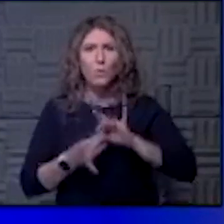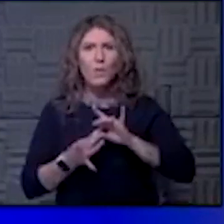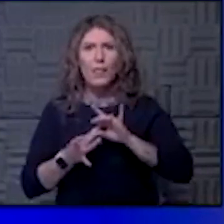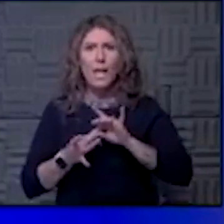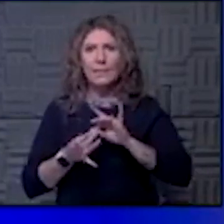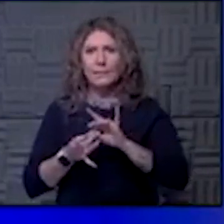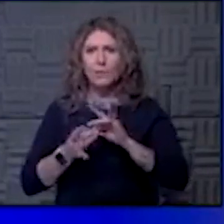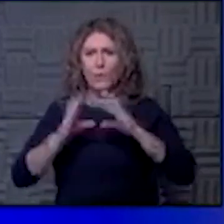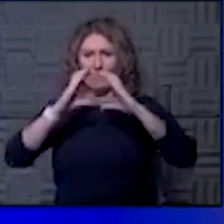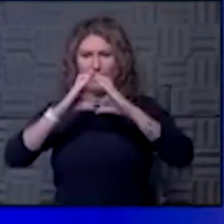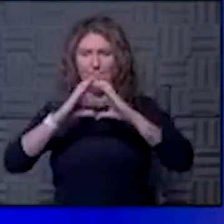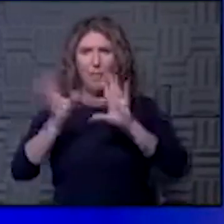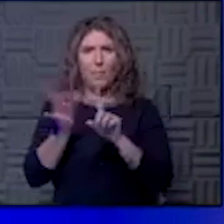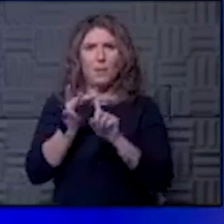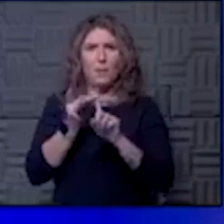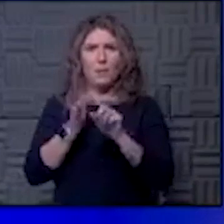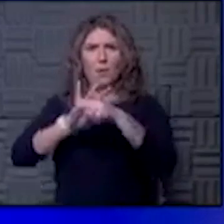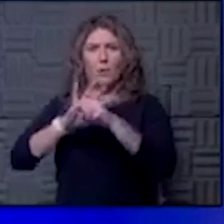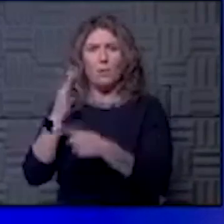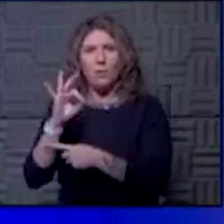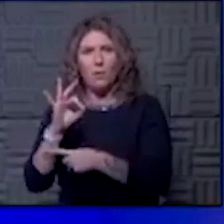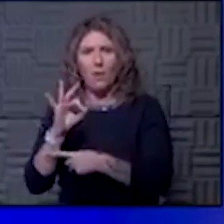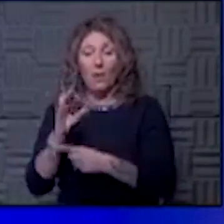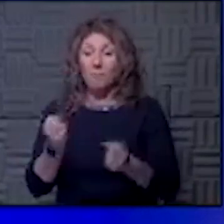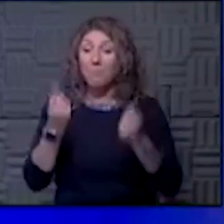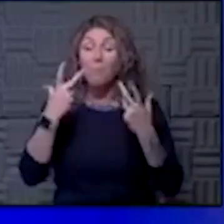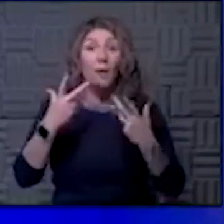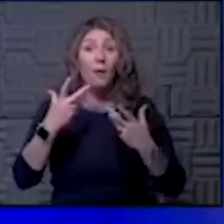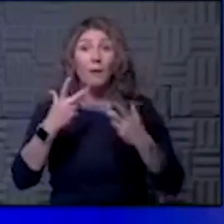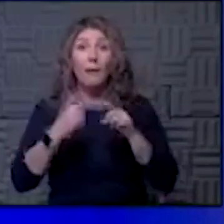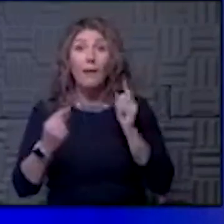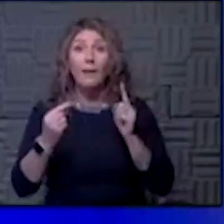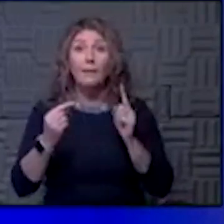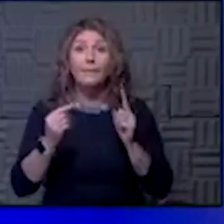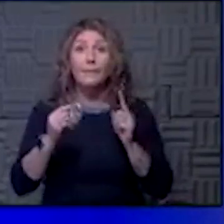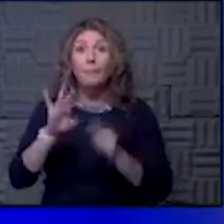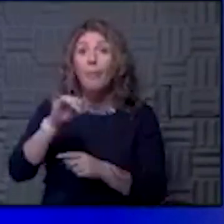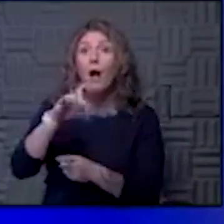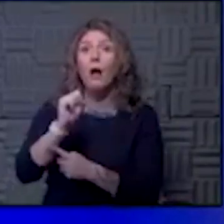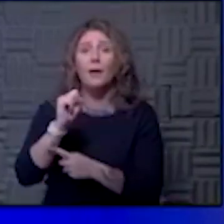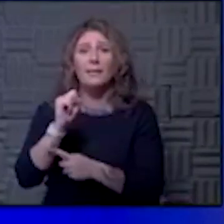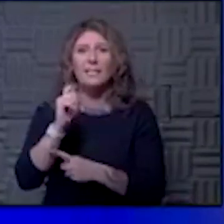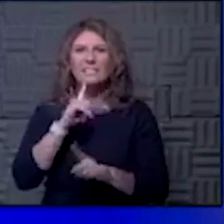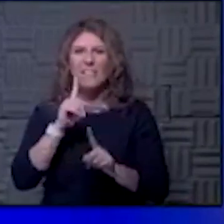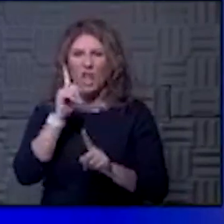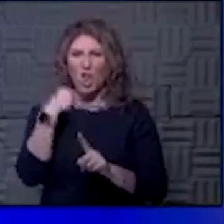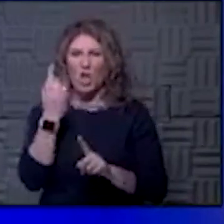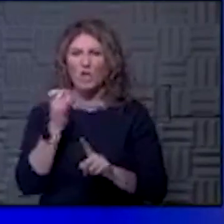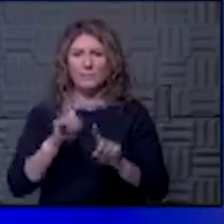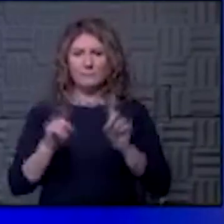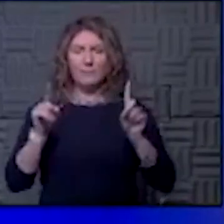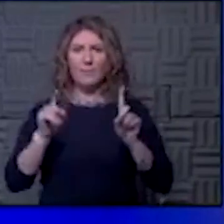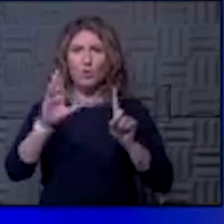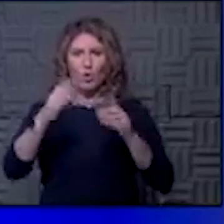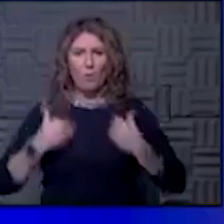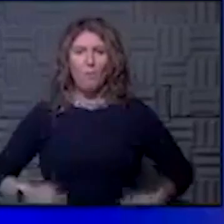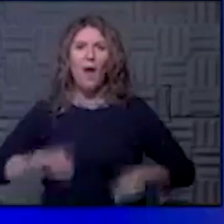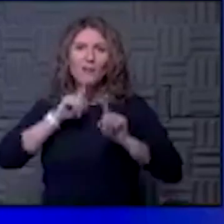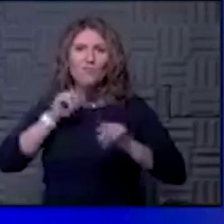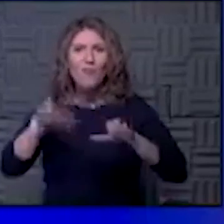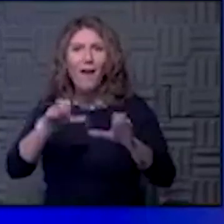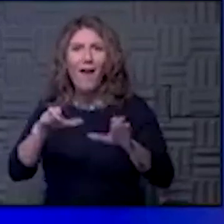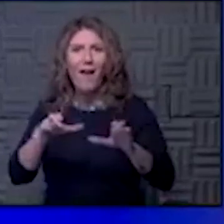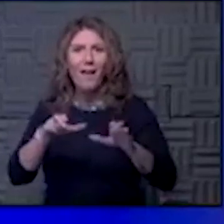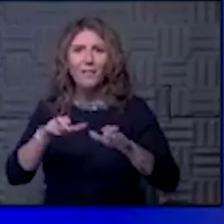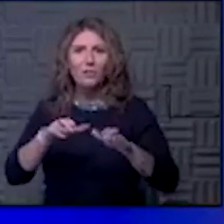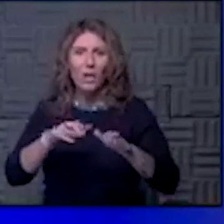SARS-CoV-2, and we know that you create many different antibodies towards SARS-CoV-2. Anything that looks foreign, your body will create antibodies to. But there's also those